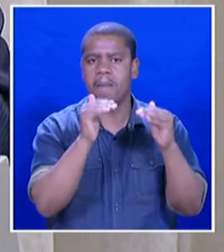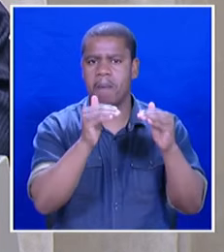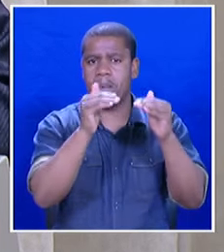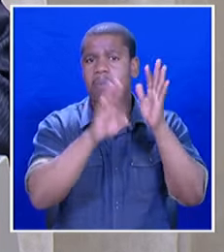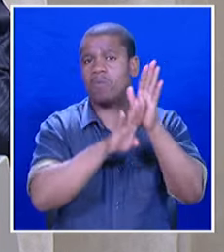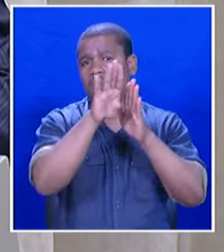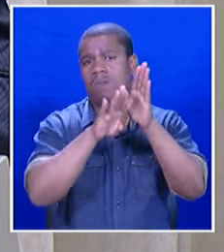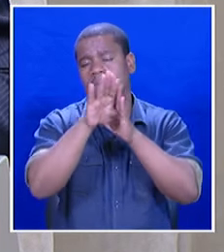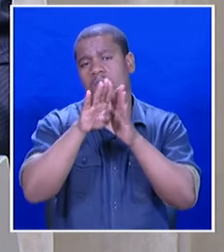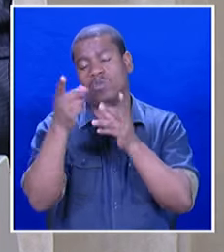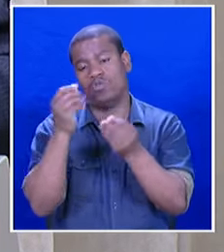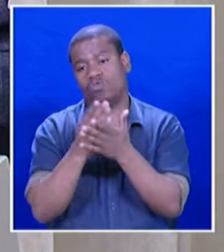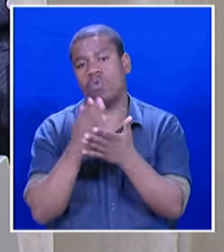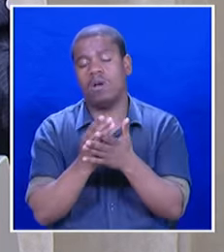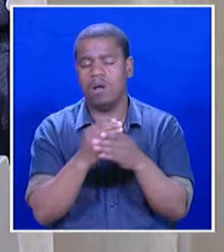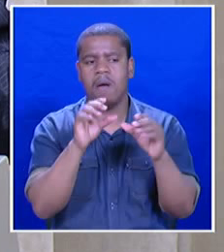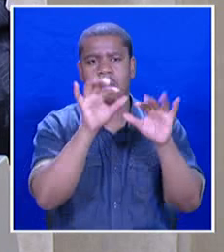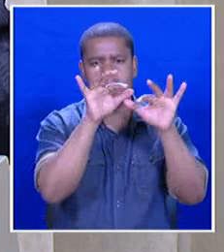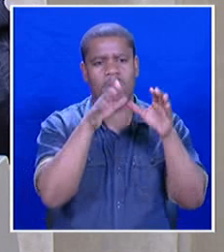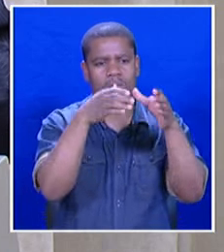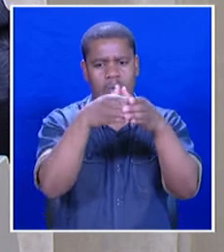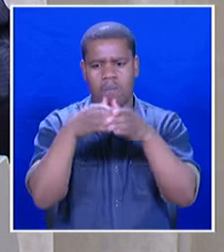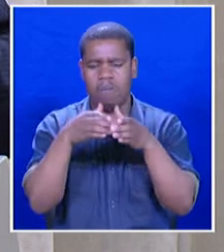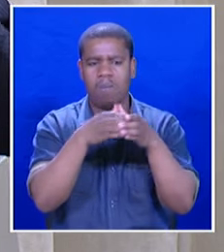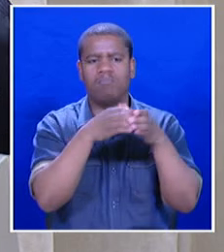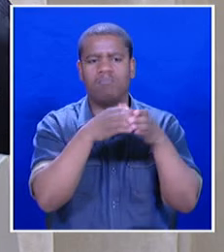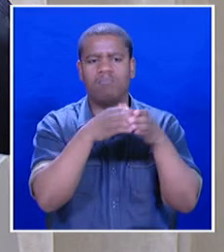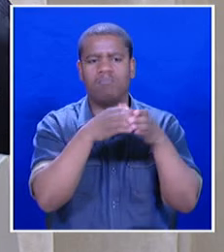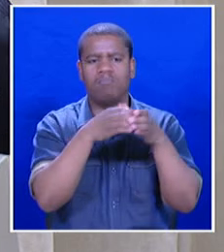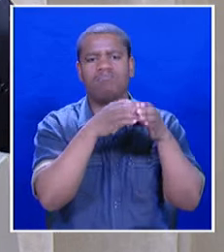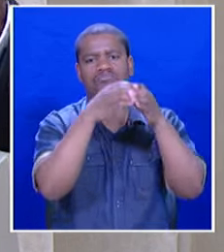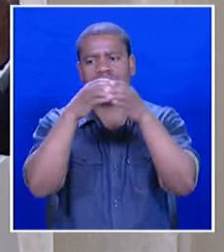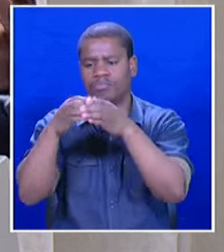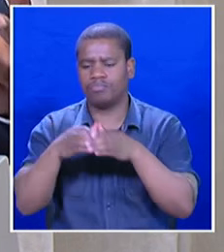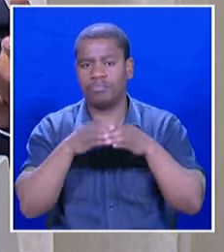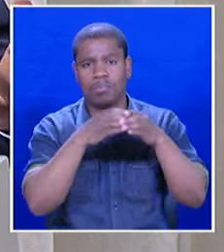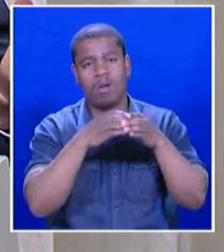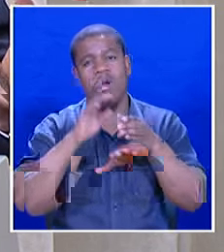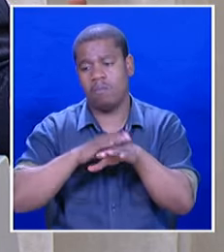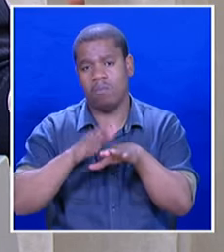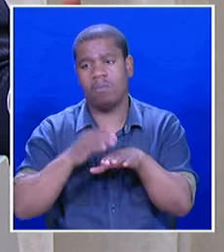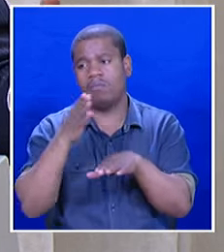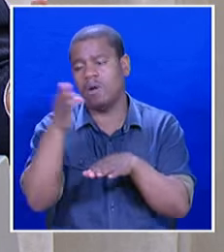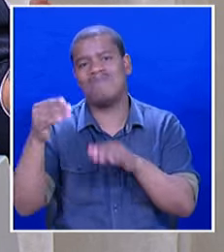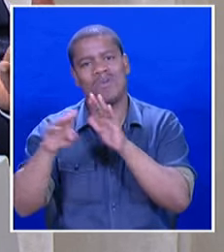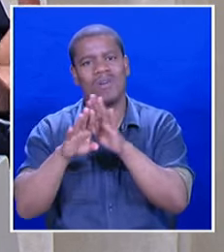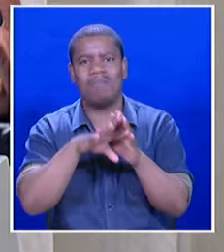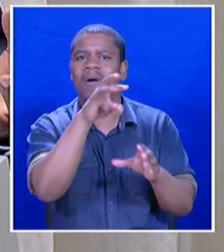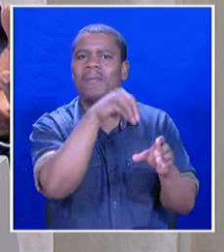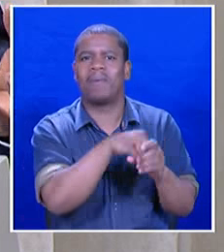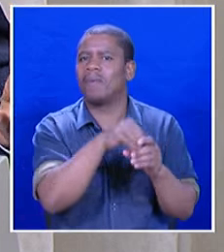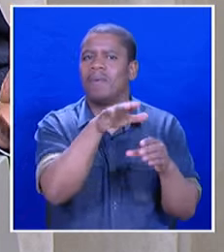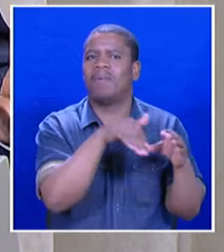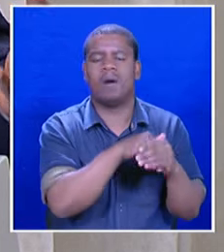recycling is not a great component program. There will be some who will